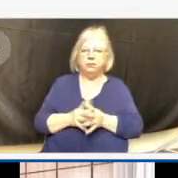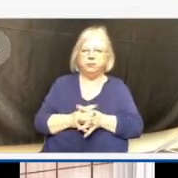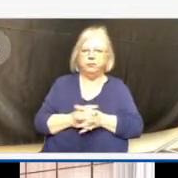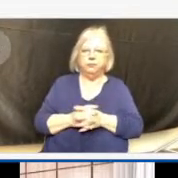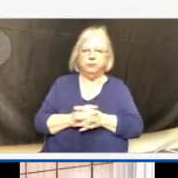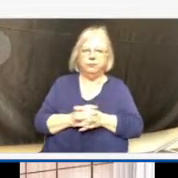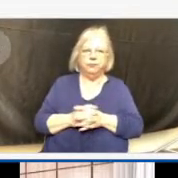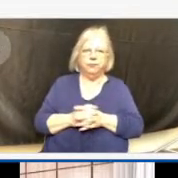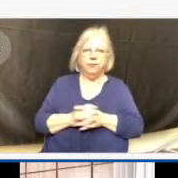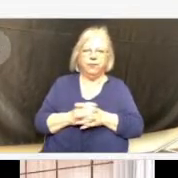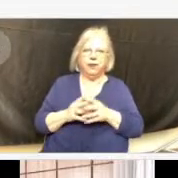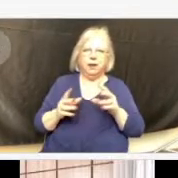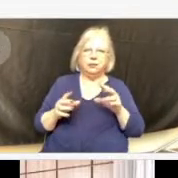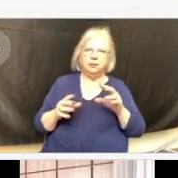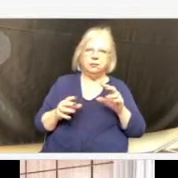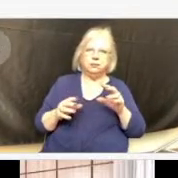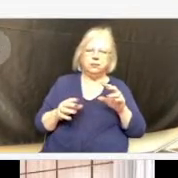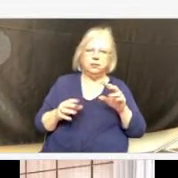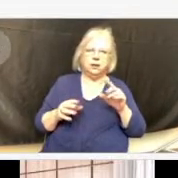Benton, Yes.